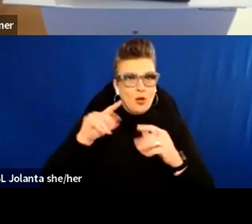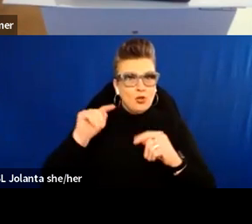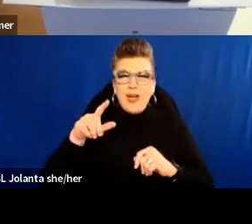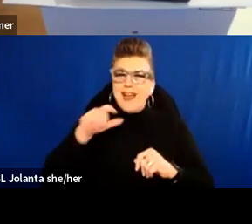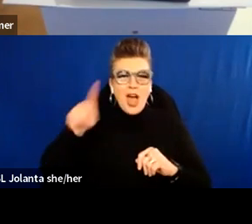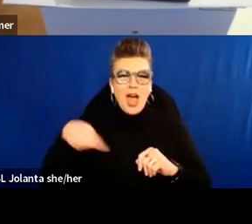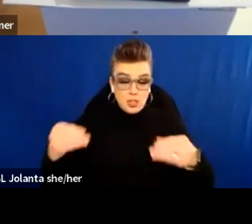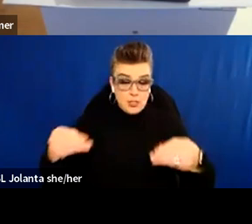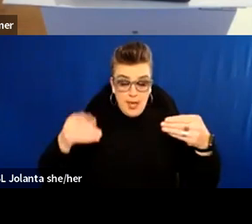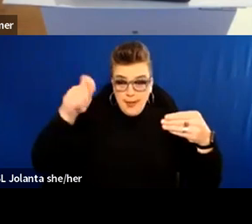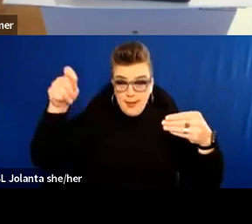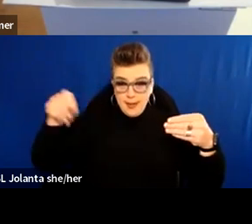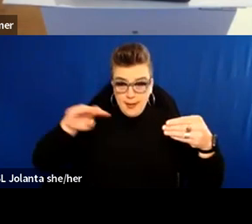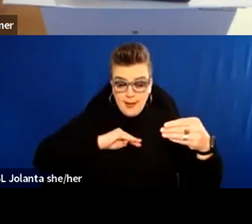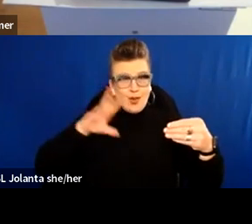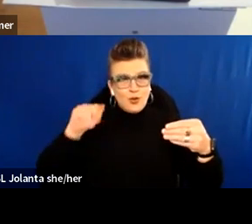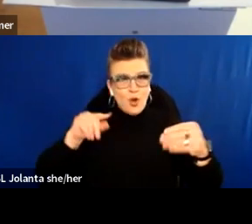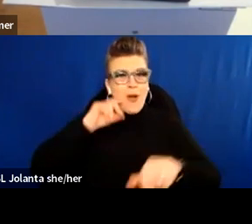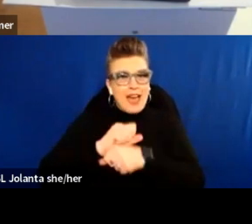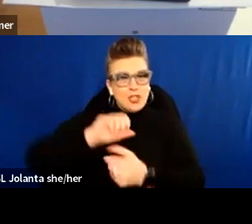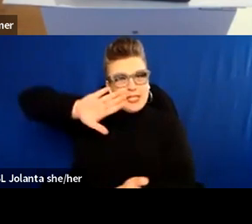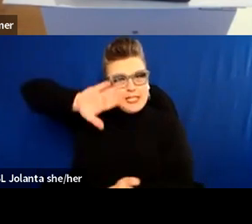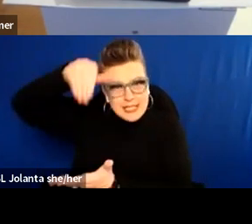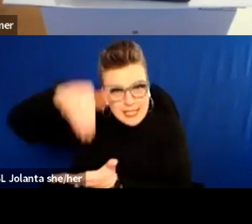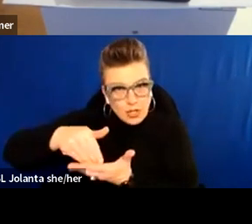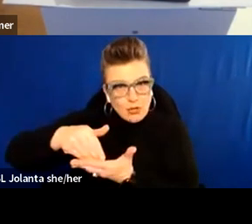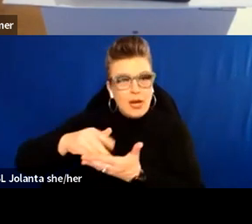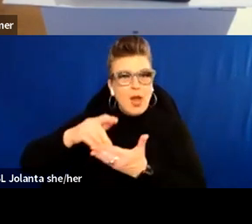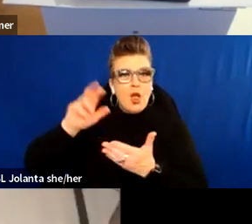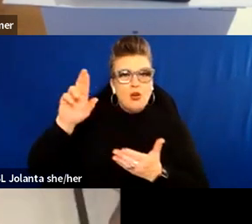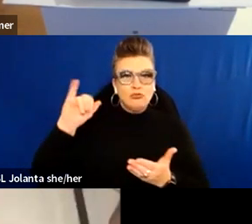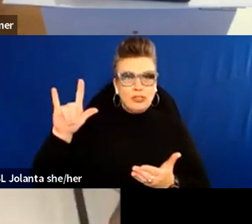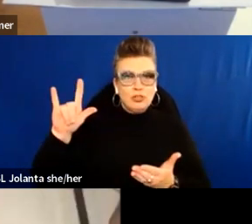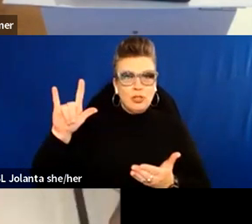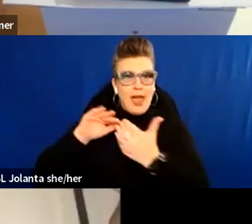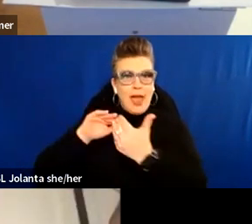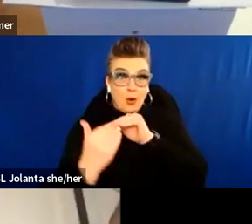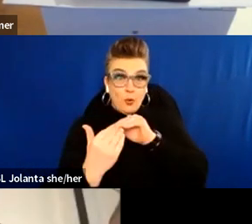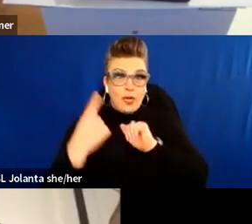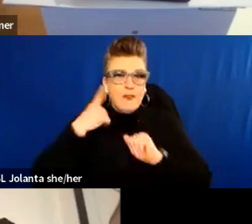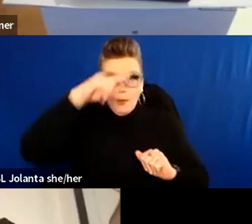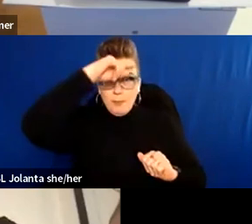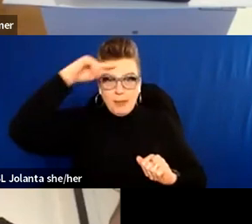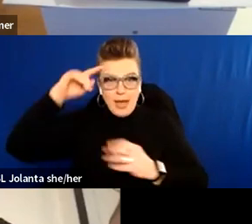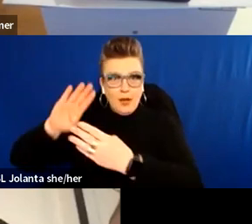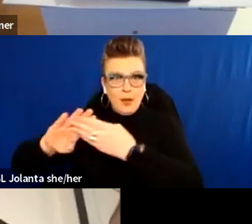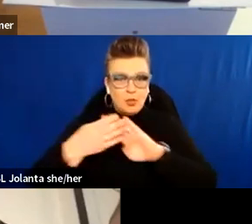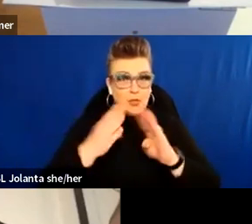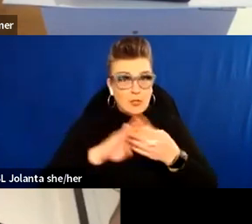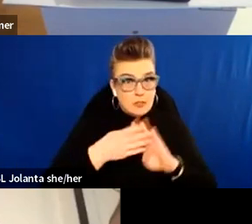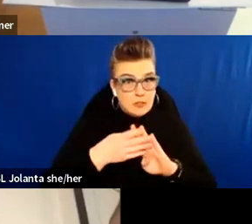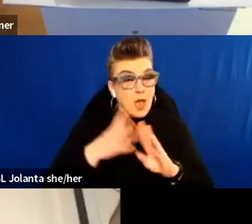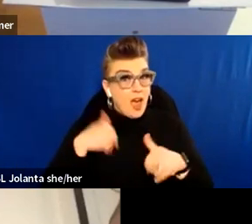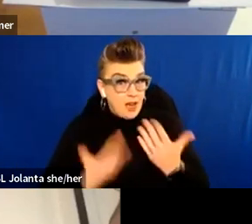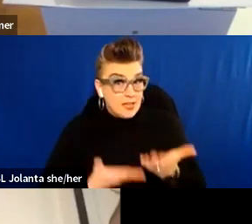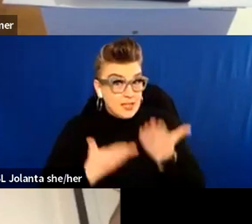but as an integral strategy for centering racial equity for black communities in the meantime madam chair i suggest the moratorium on